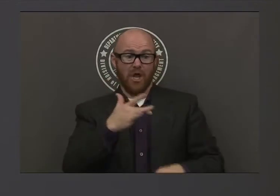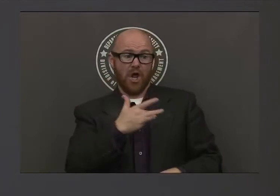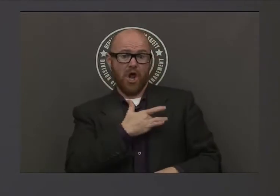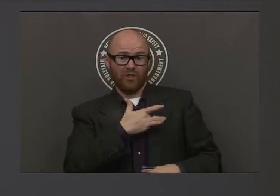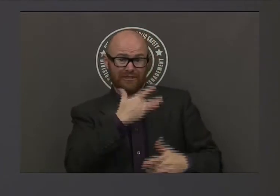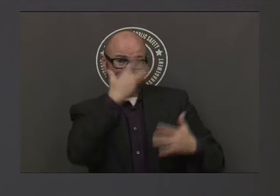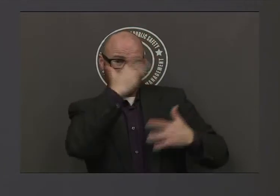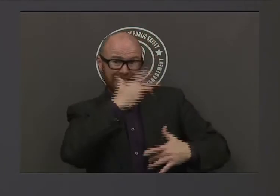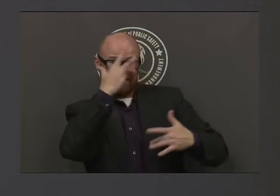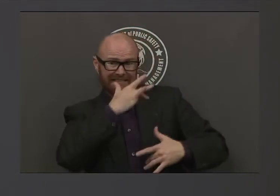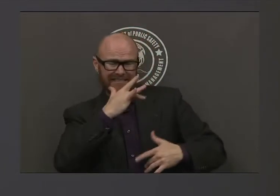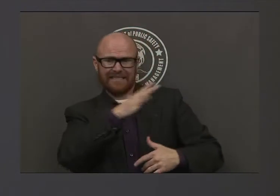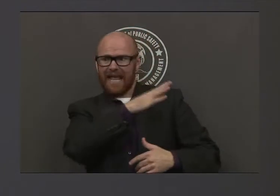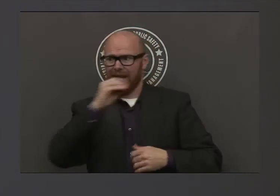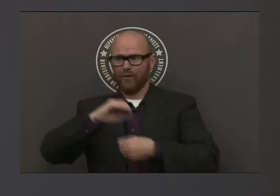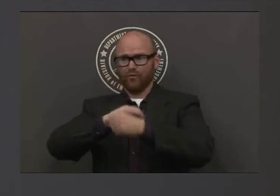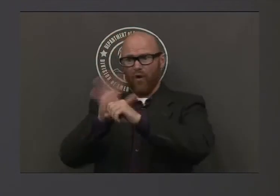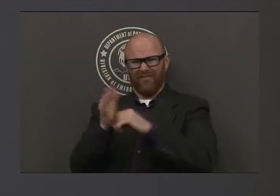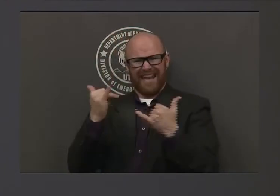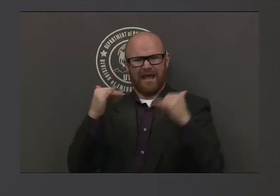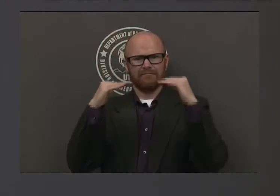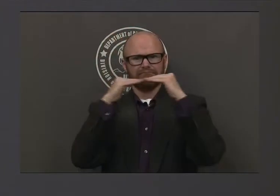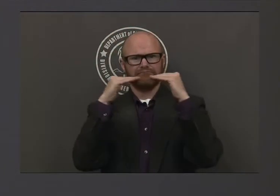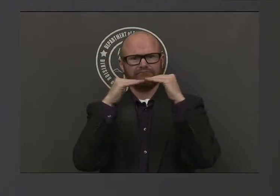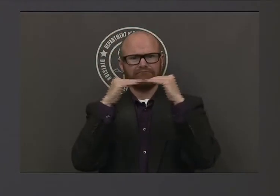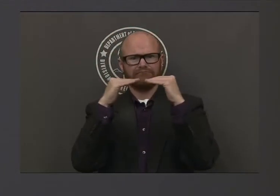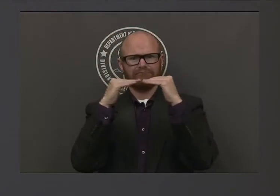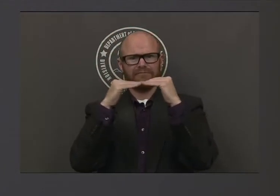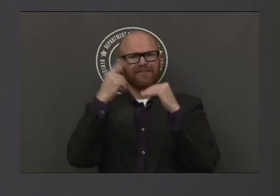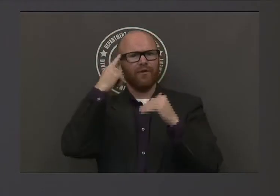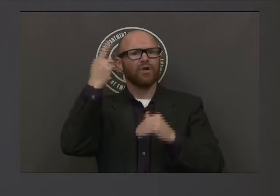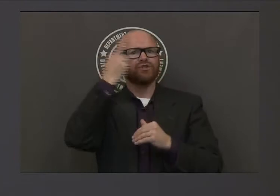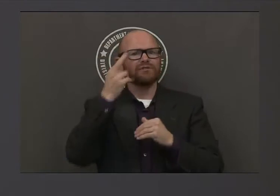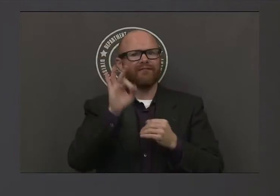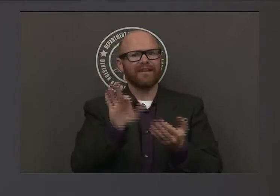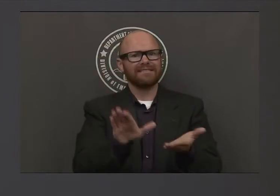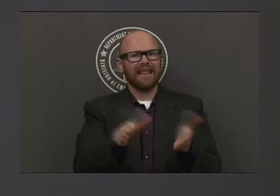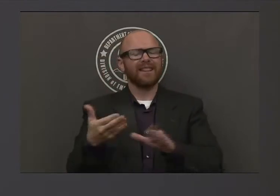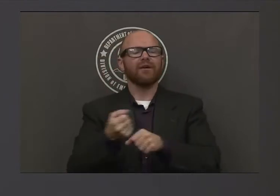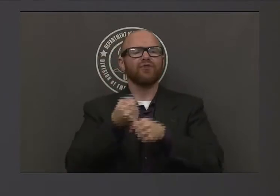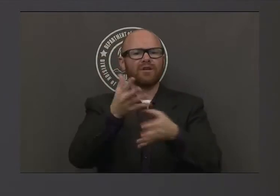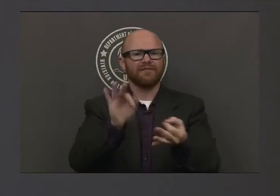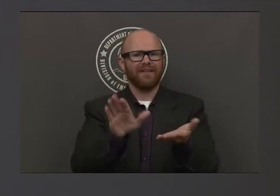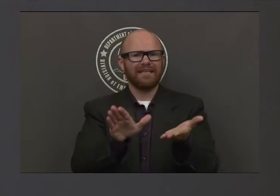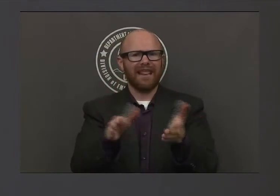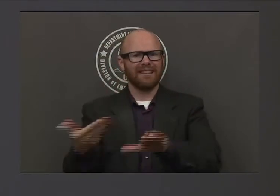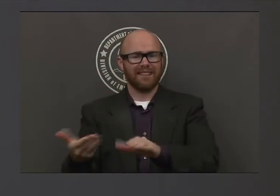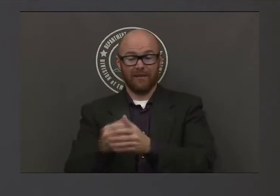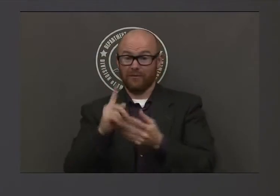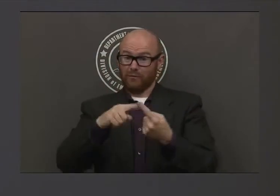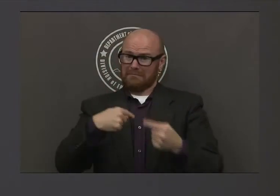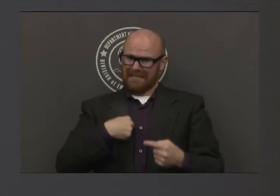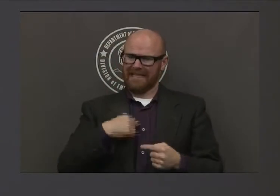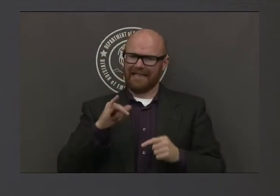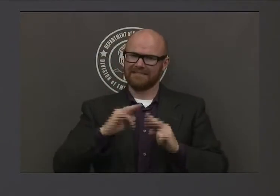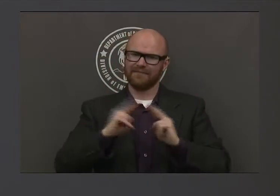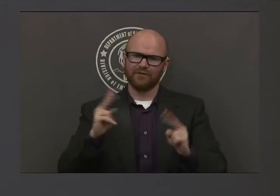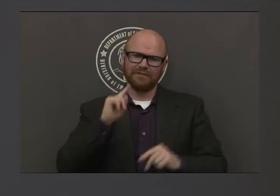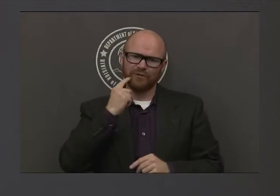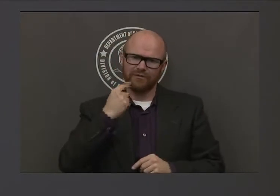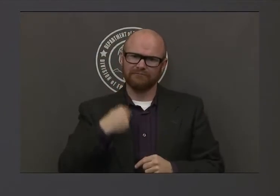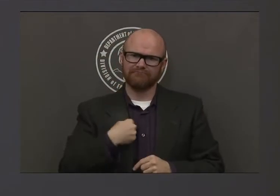factor for people's lives being shortened. So we take that very seriously.